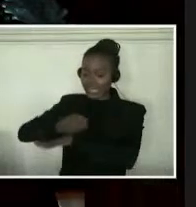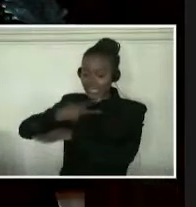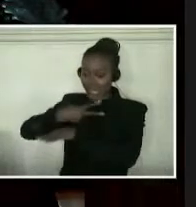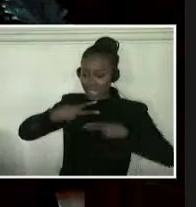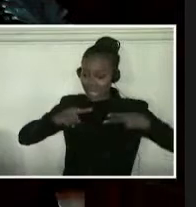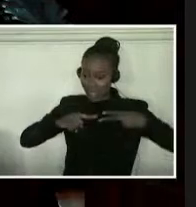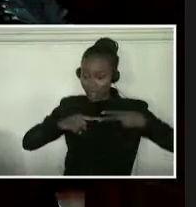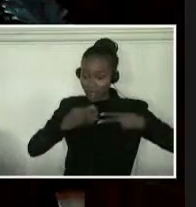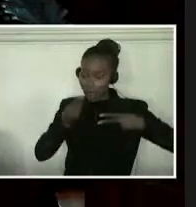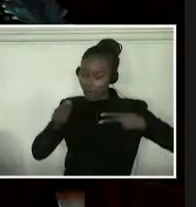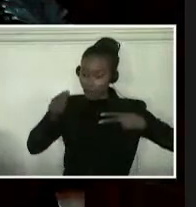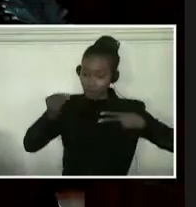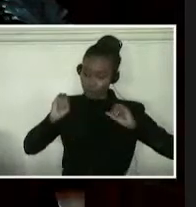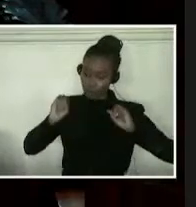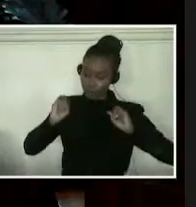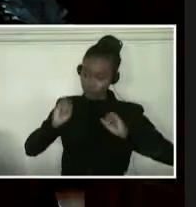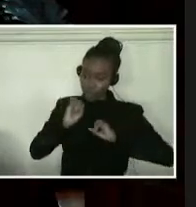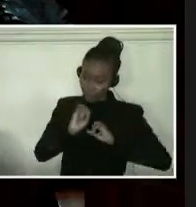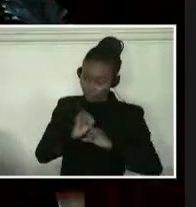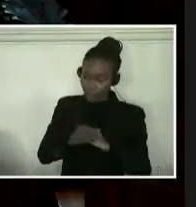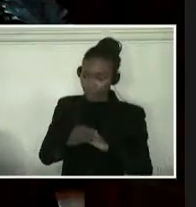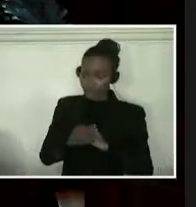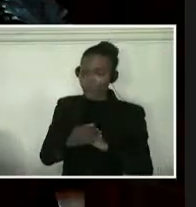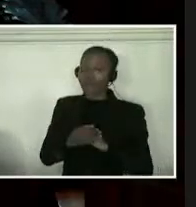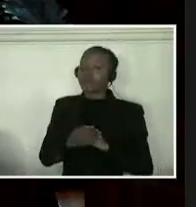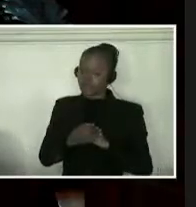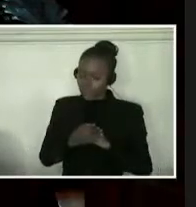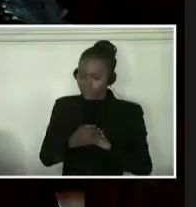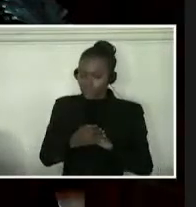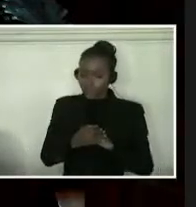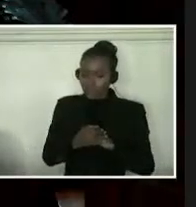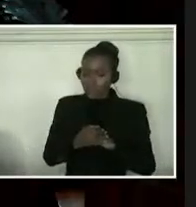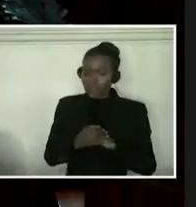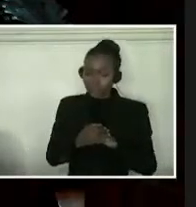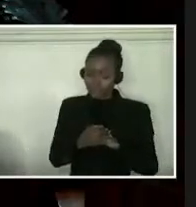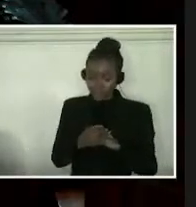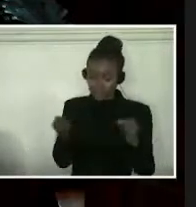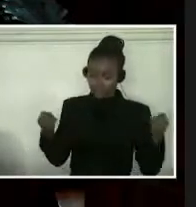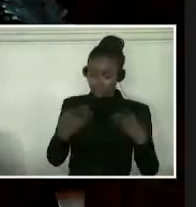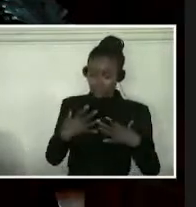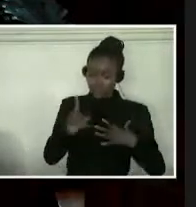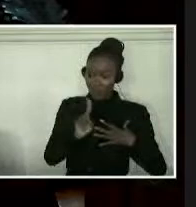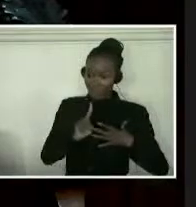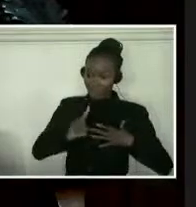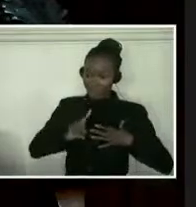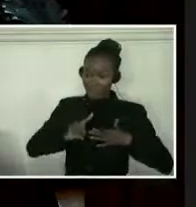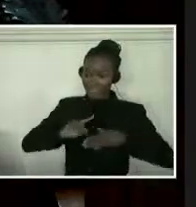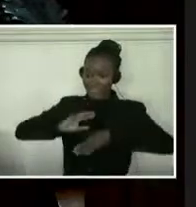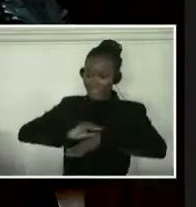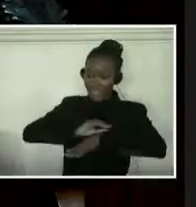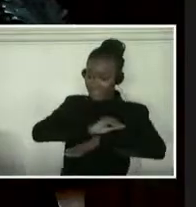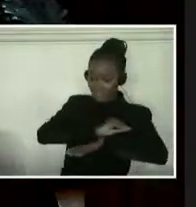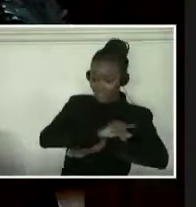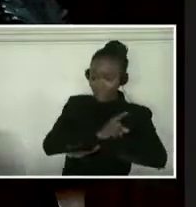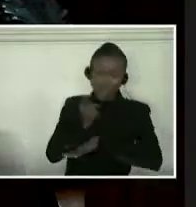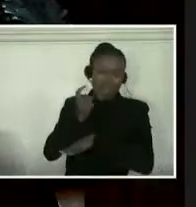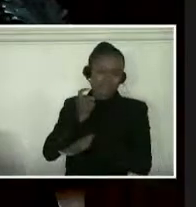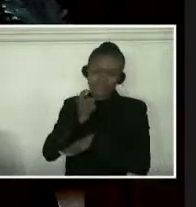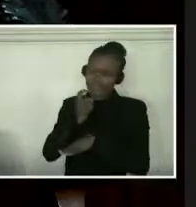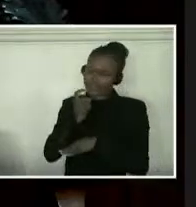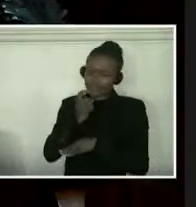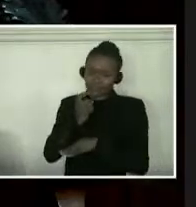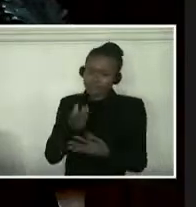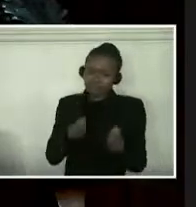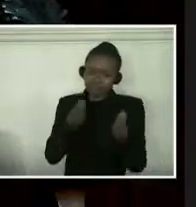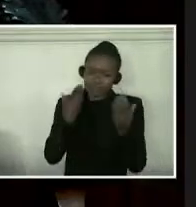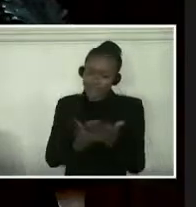cancer is caused by the human papilloma virus the most tragic part is that these cancers are relatively easy to detect and treat if